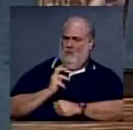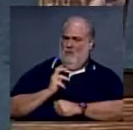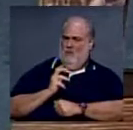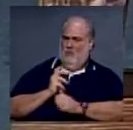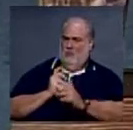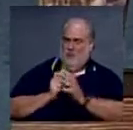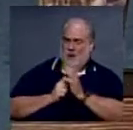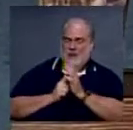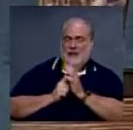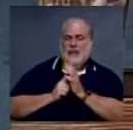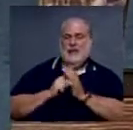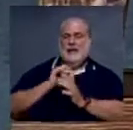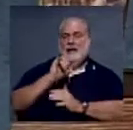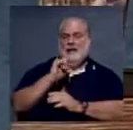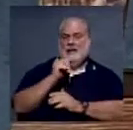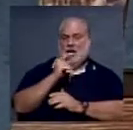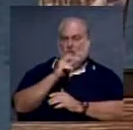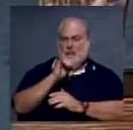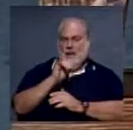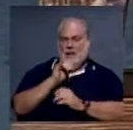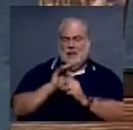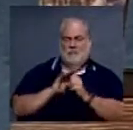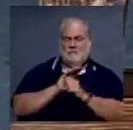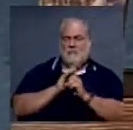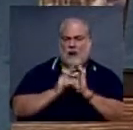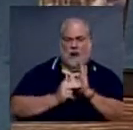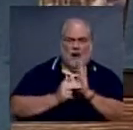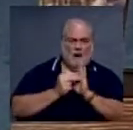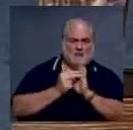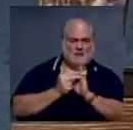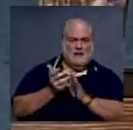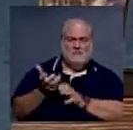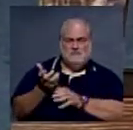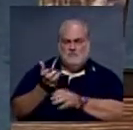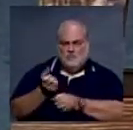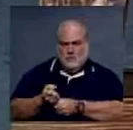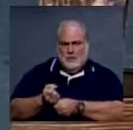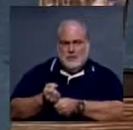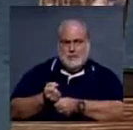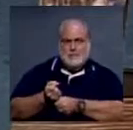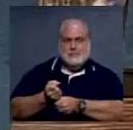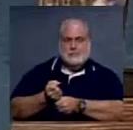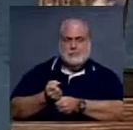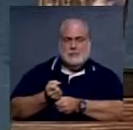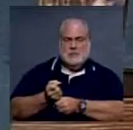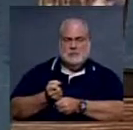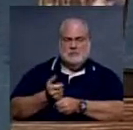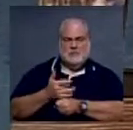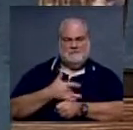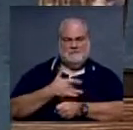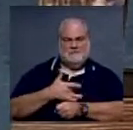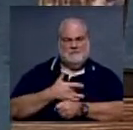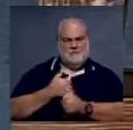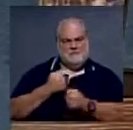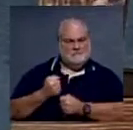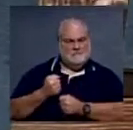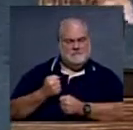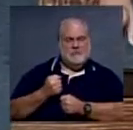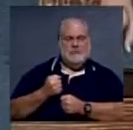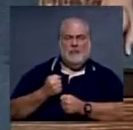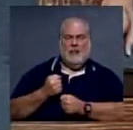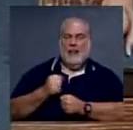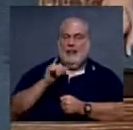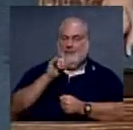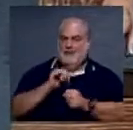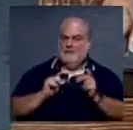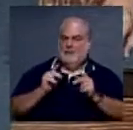takes integrity, takes honesty, takes trustworthy, takes a little guts, and so on. And these